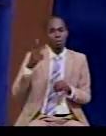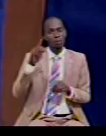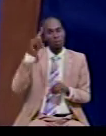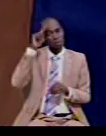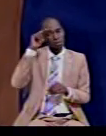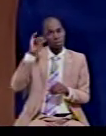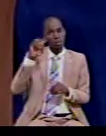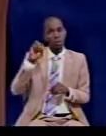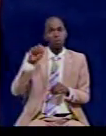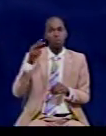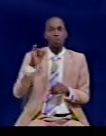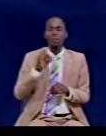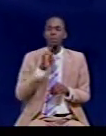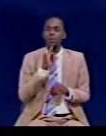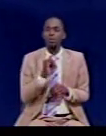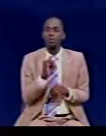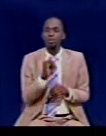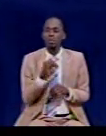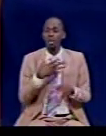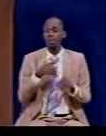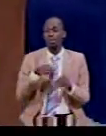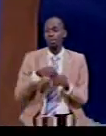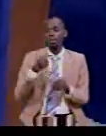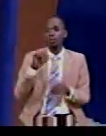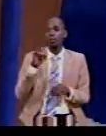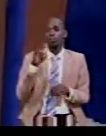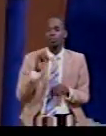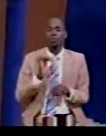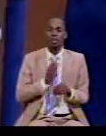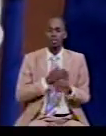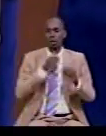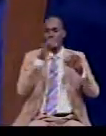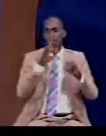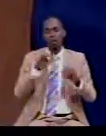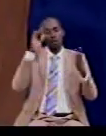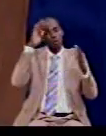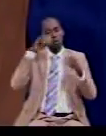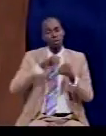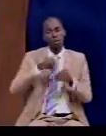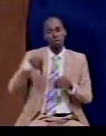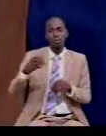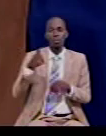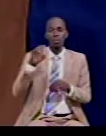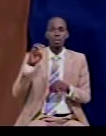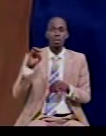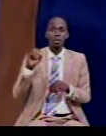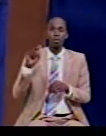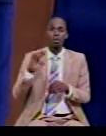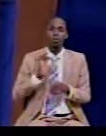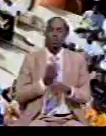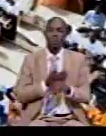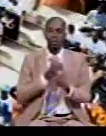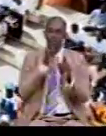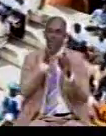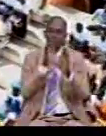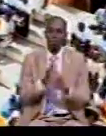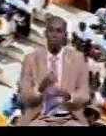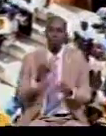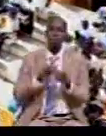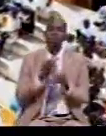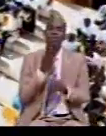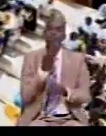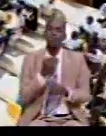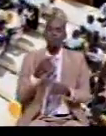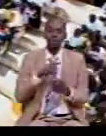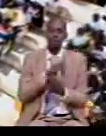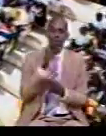In Philemon, he's our benefactor. In Hebrews, he's our perfection, the author and the finisher of our faith. In James, he's the power behind